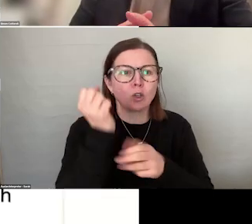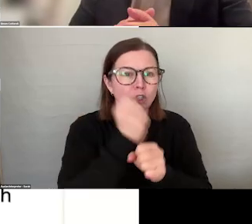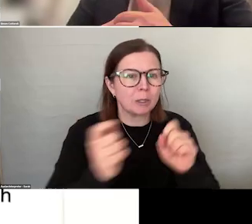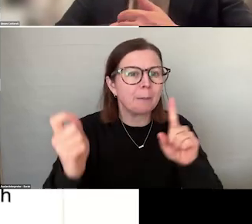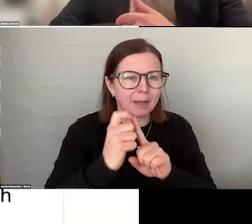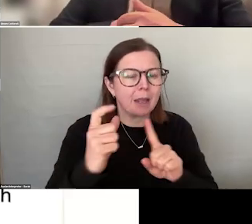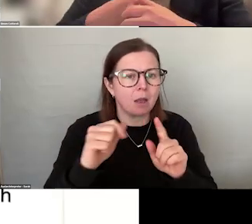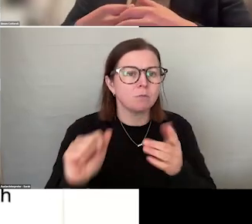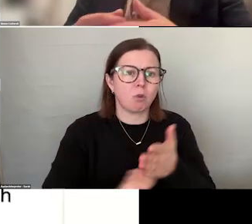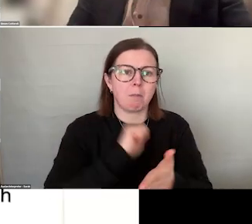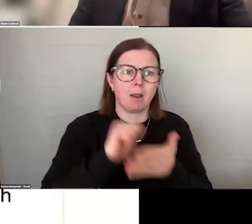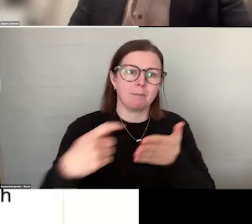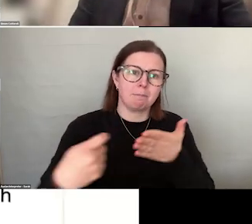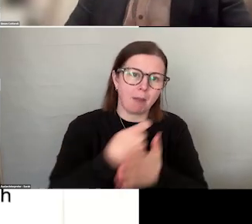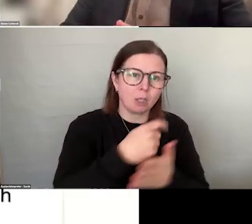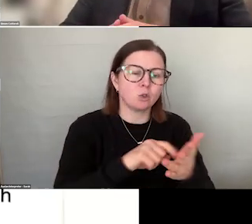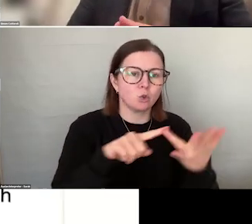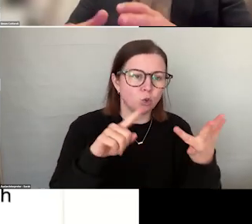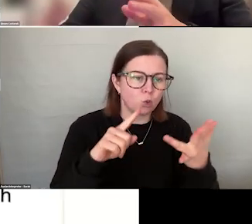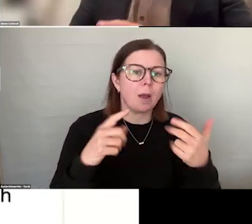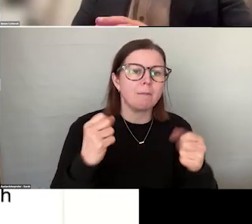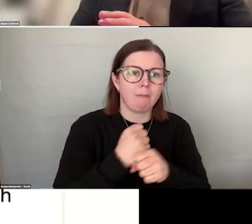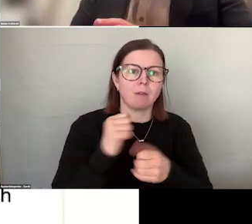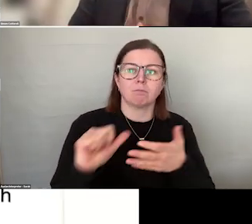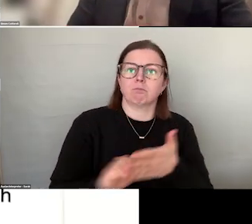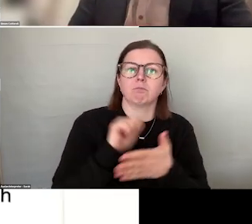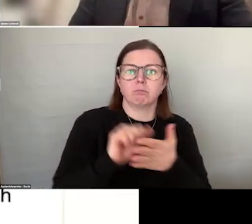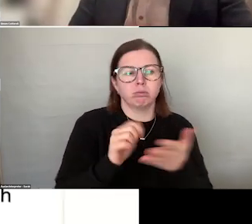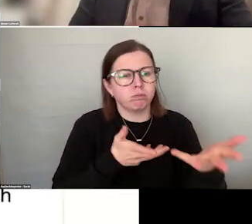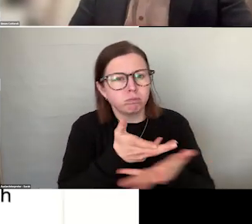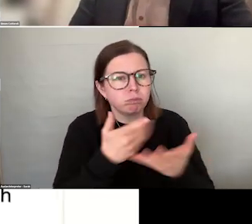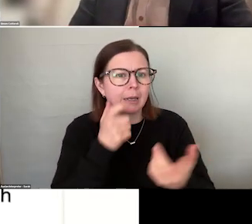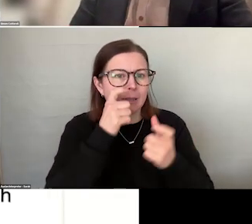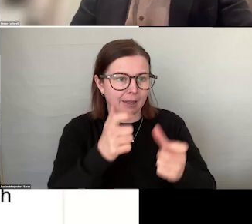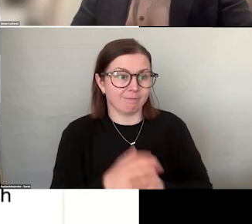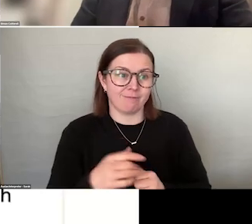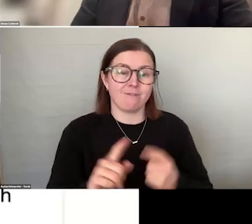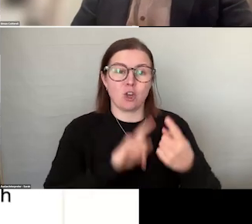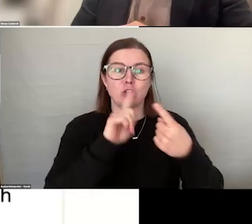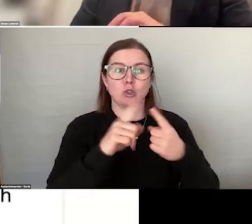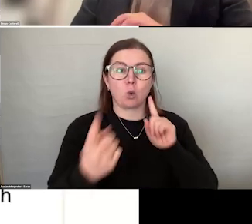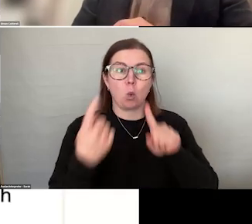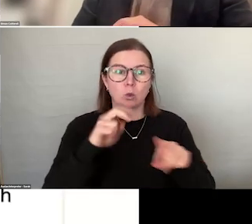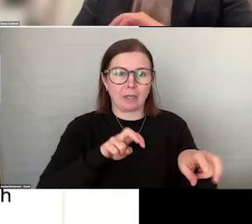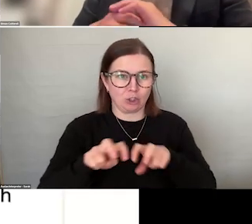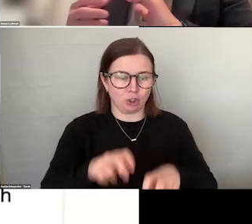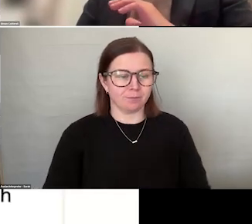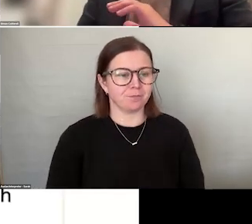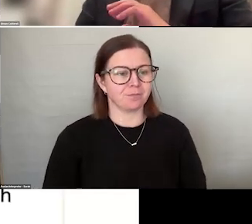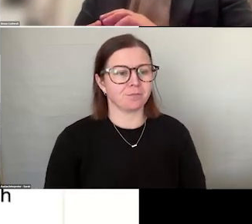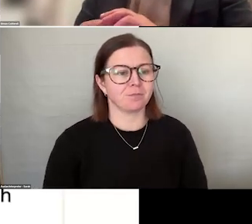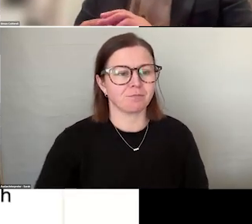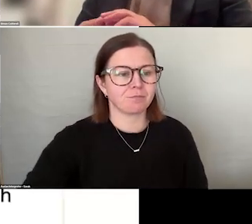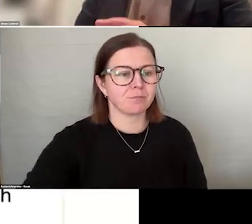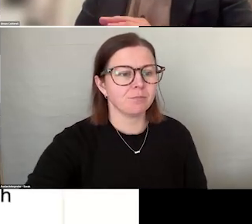properly remunerated to provide quality care. So that's the first call to action. The second one is about